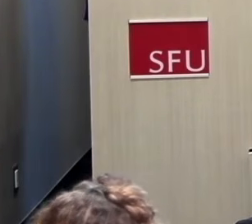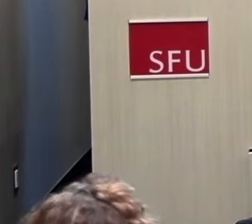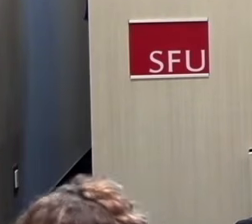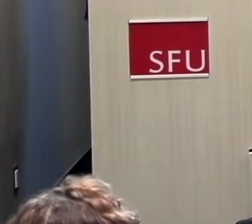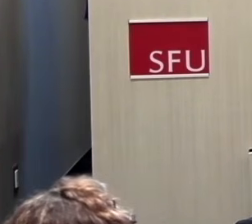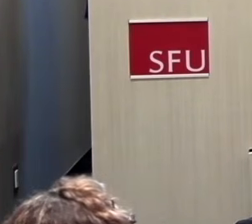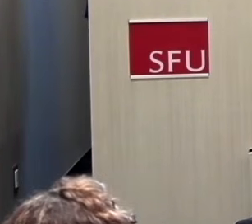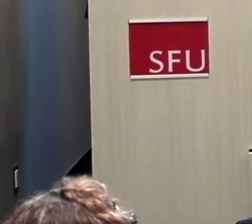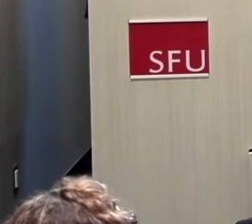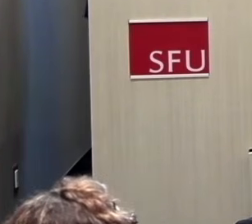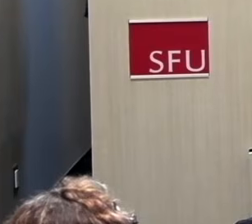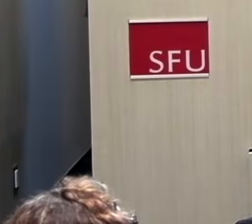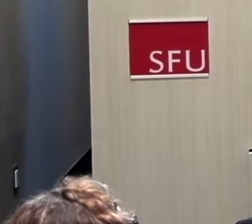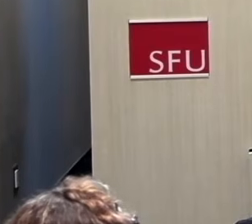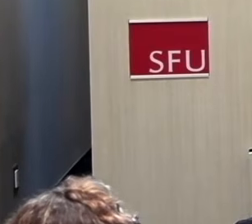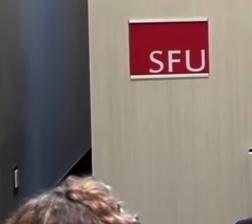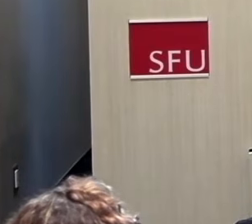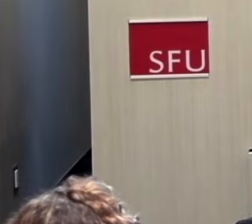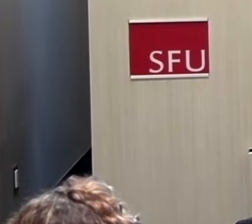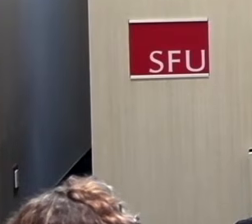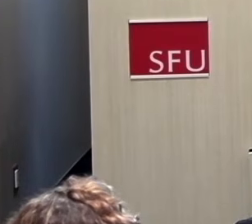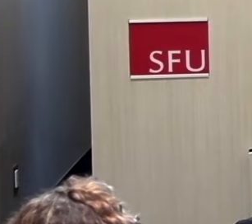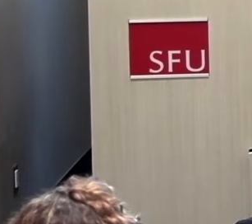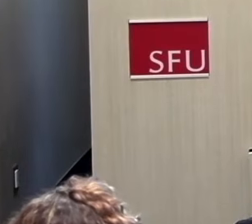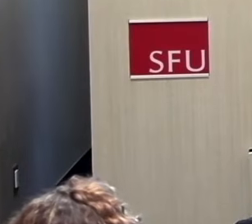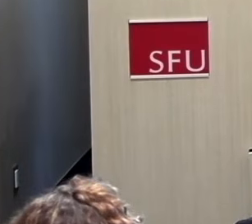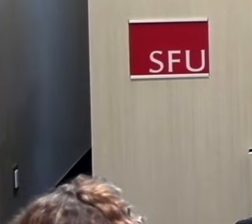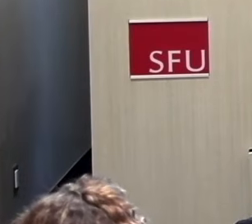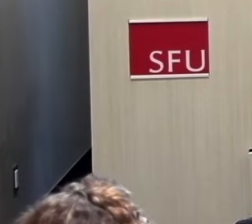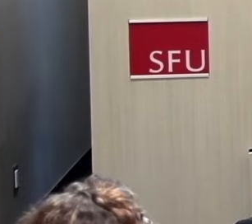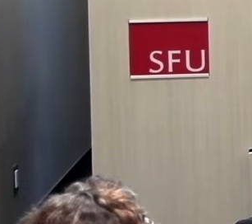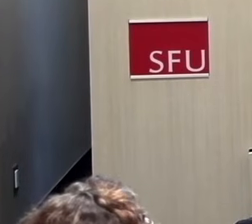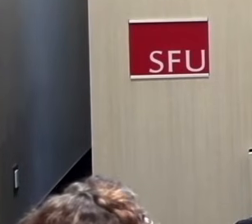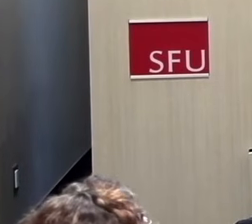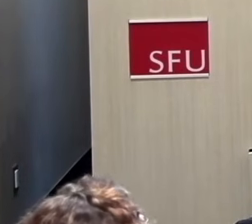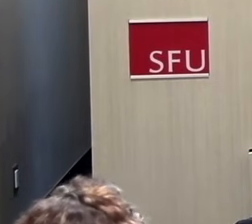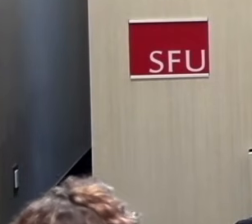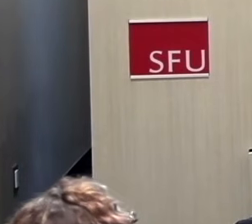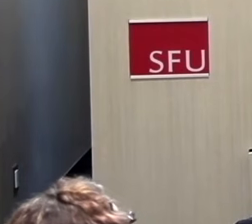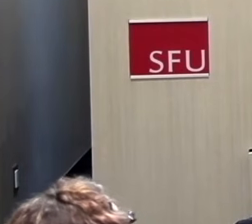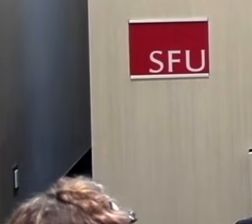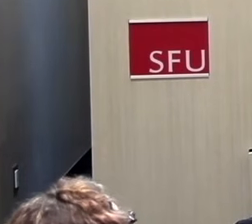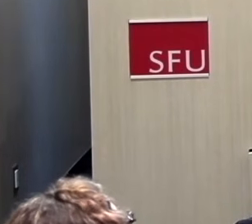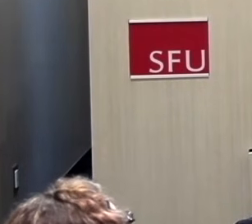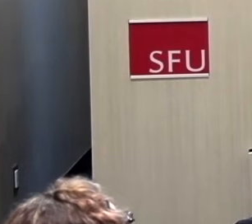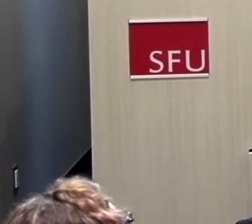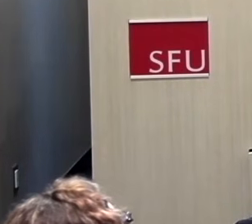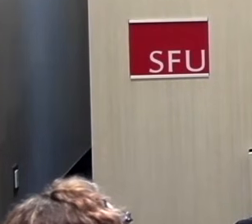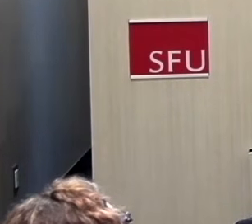know, whatever we can think of as a possibility. So that's very exciting.